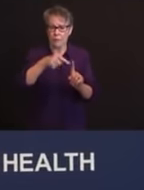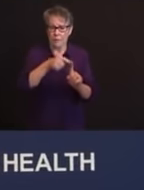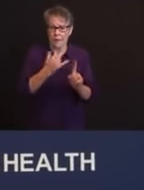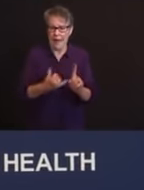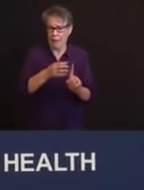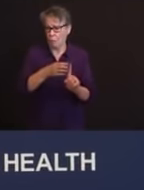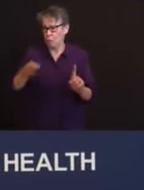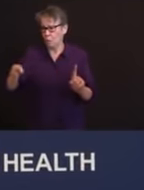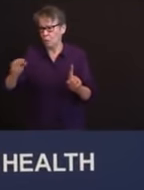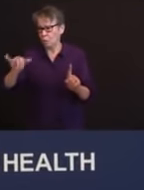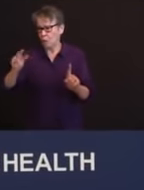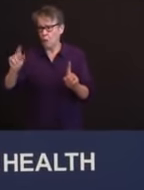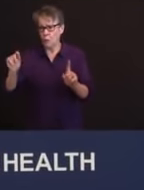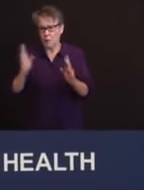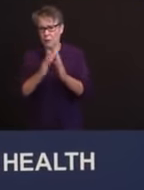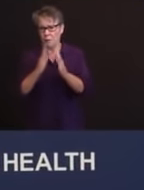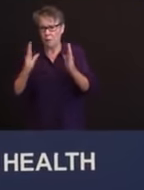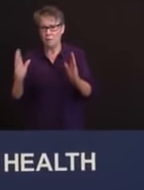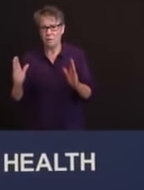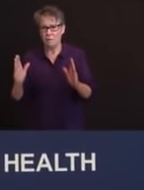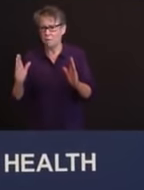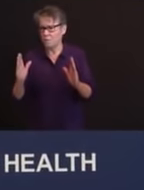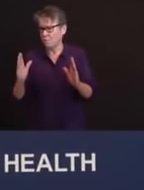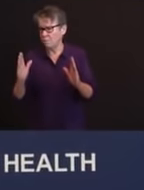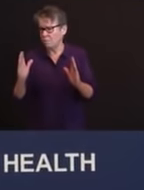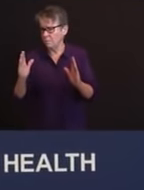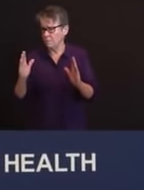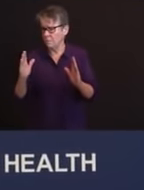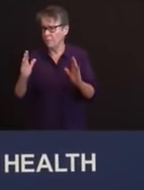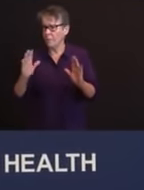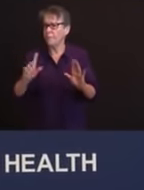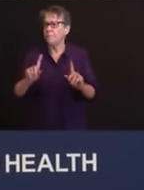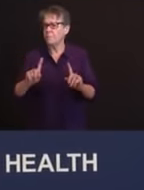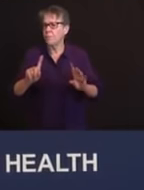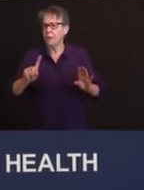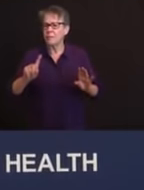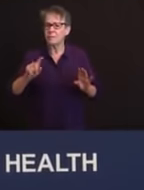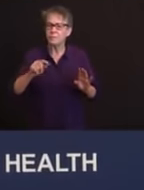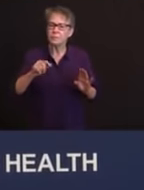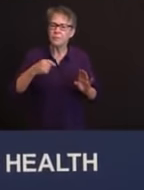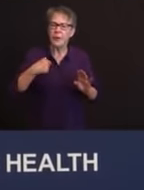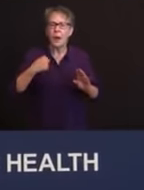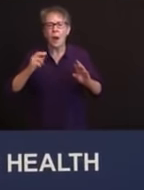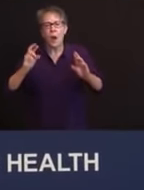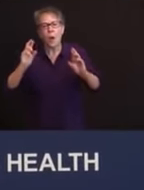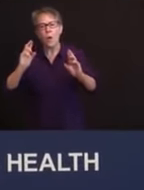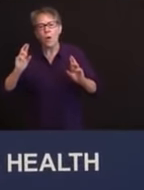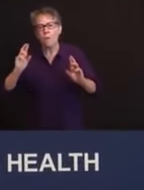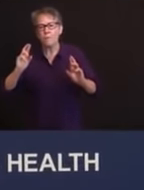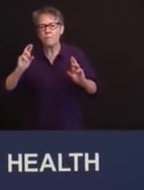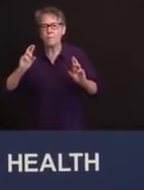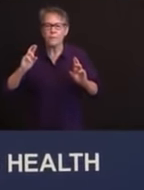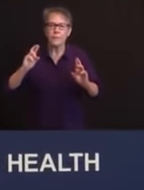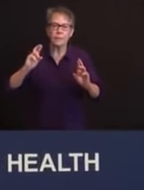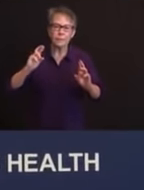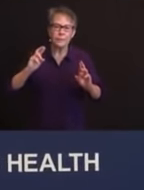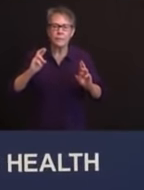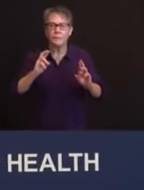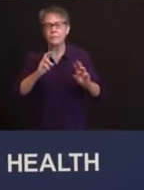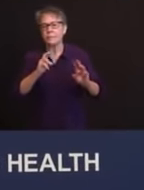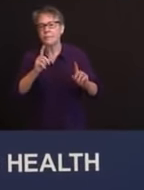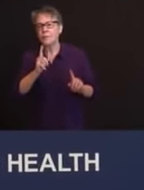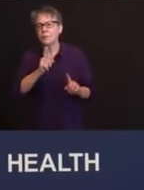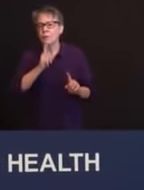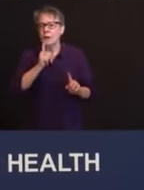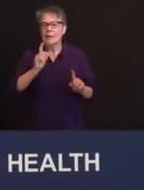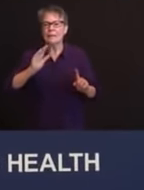to. Well, I'm hopeful. You know, they've called Mnuchin the most eager person in Washington during the